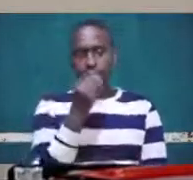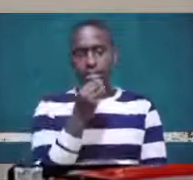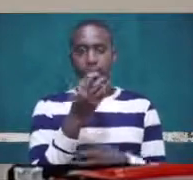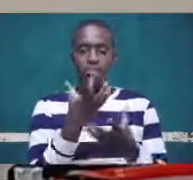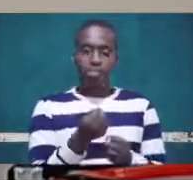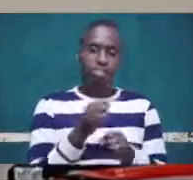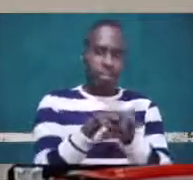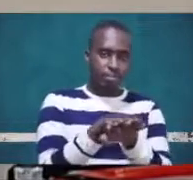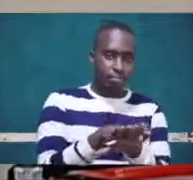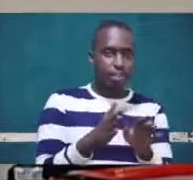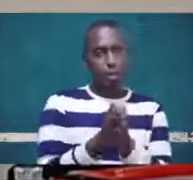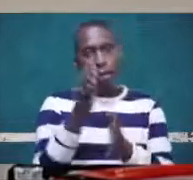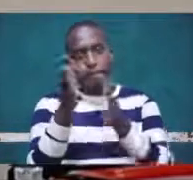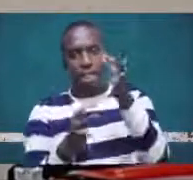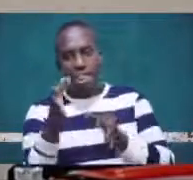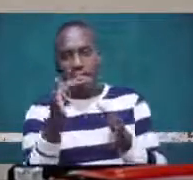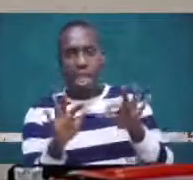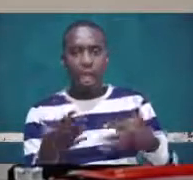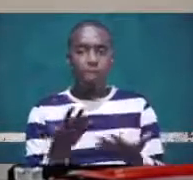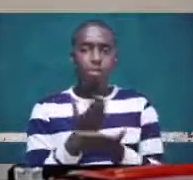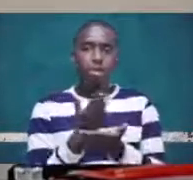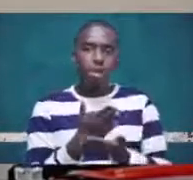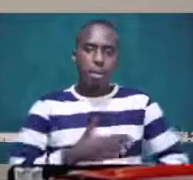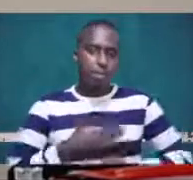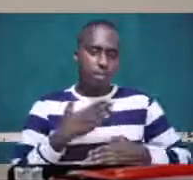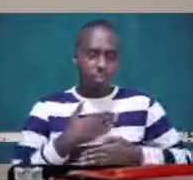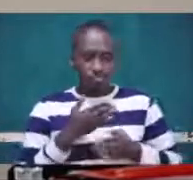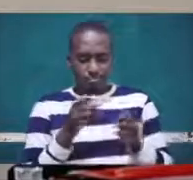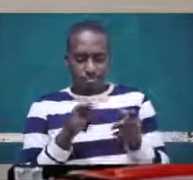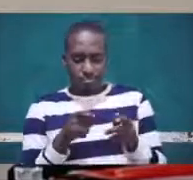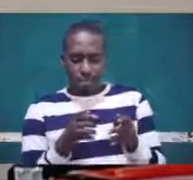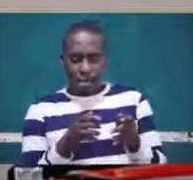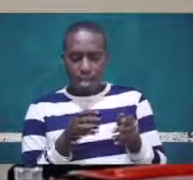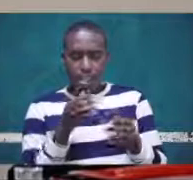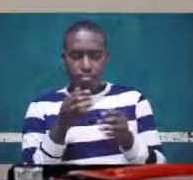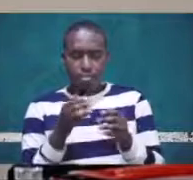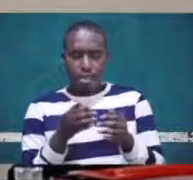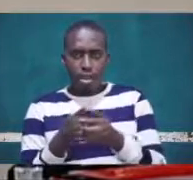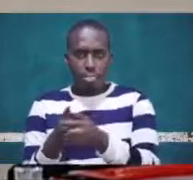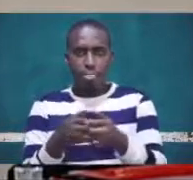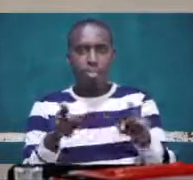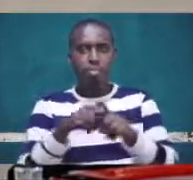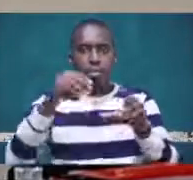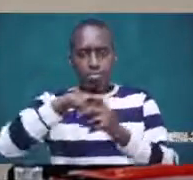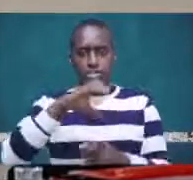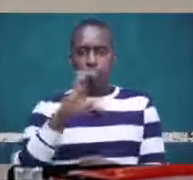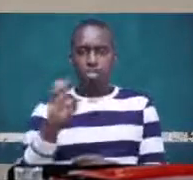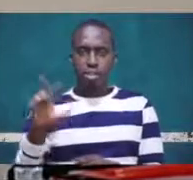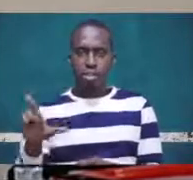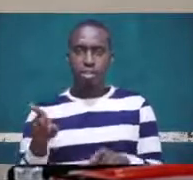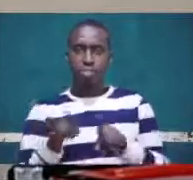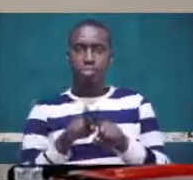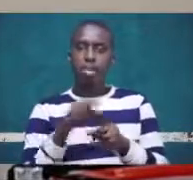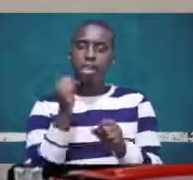other related proteins. How does the body rearrange these amino acids after digestion, absorbed by the cell, and arranges